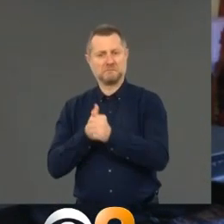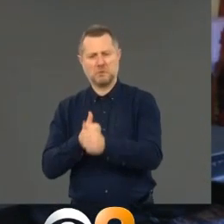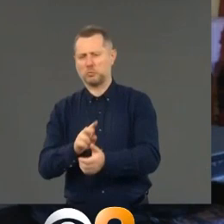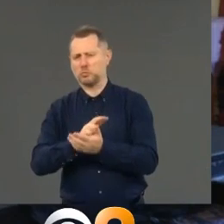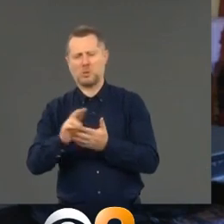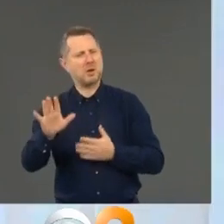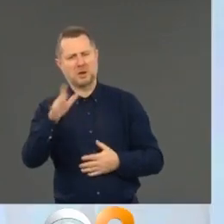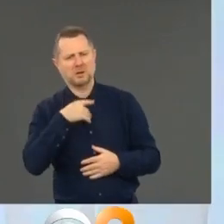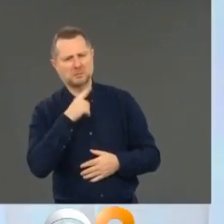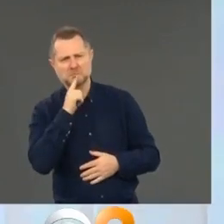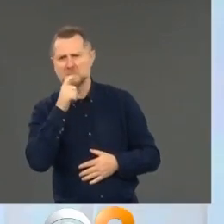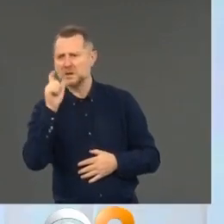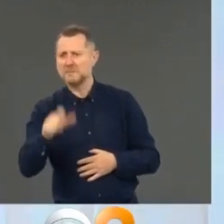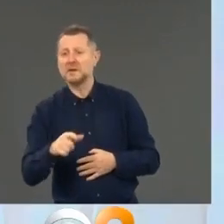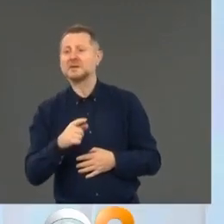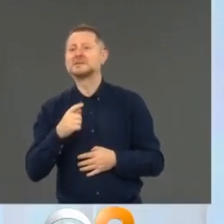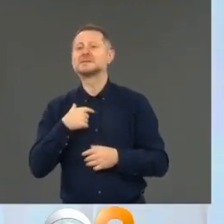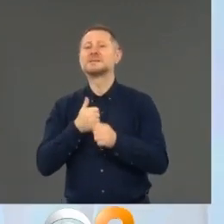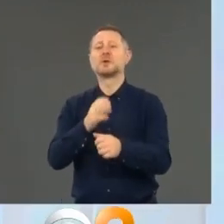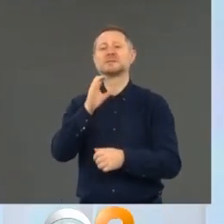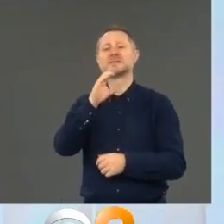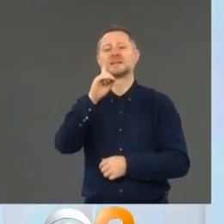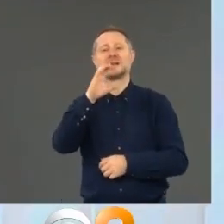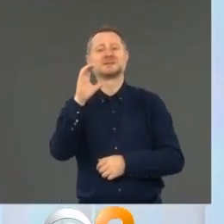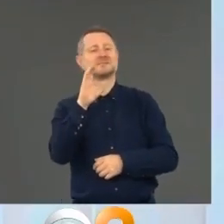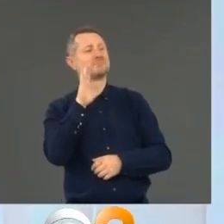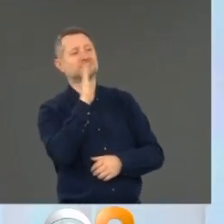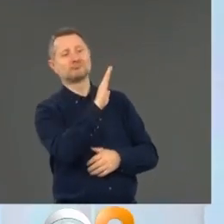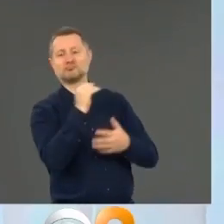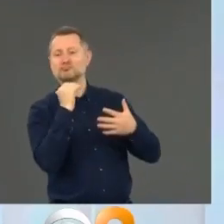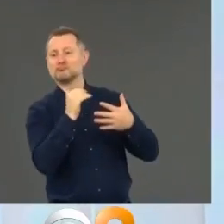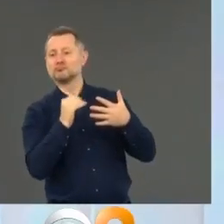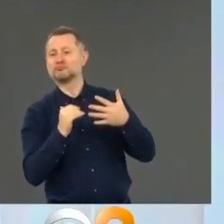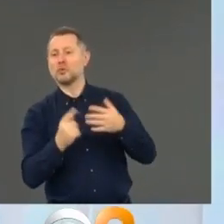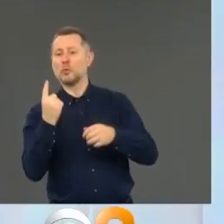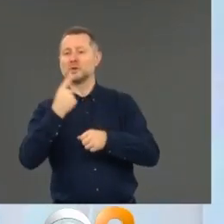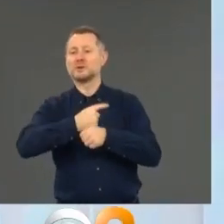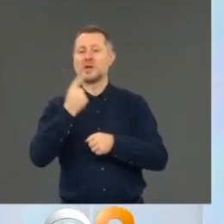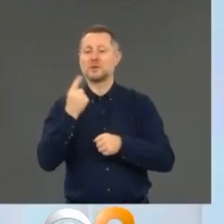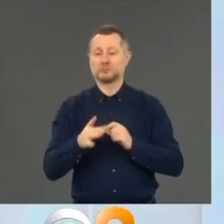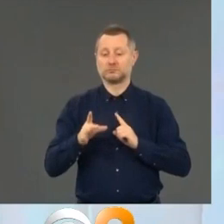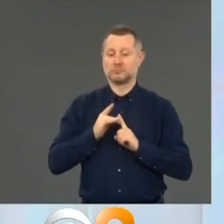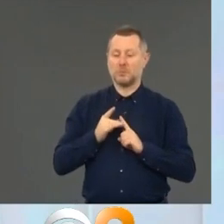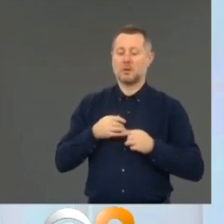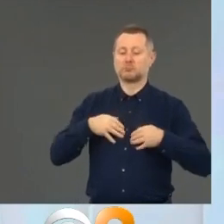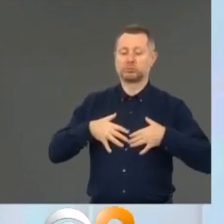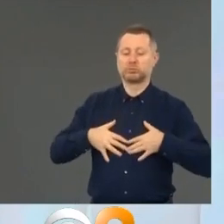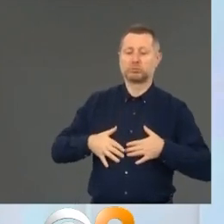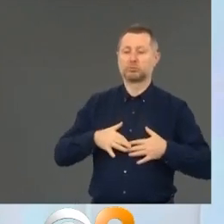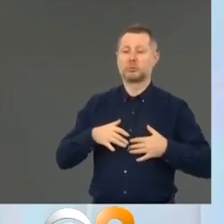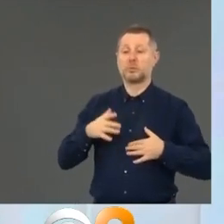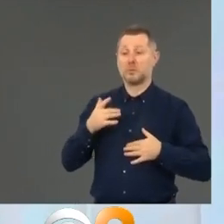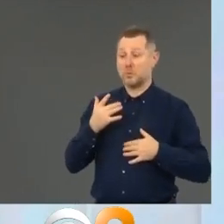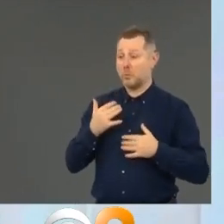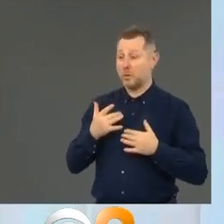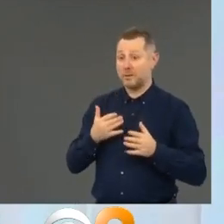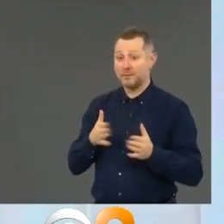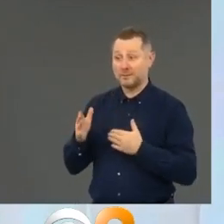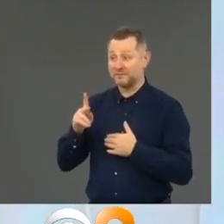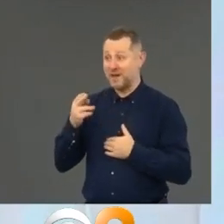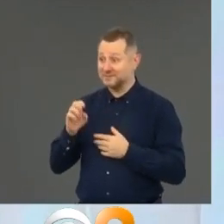CDC guidelines in relation to the 14-day incubation period. However, to go to phase 2, we would modify